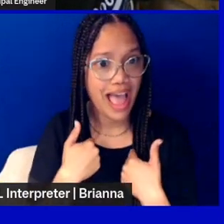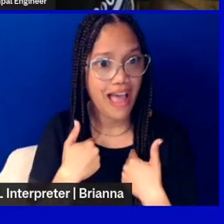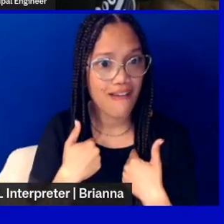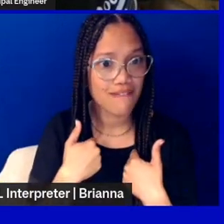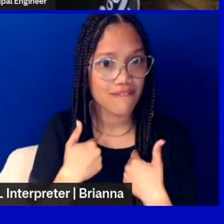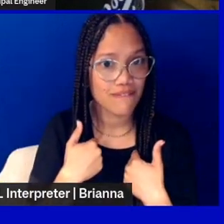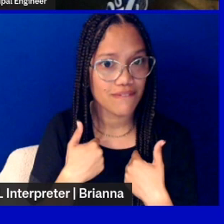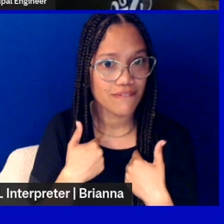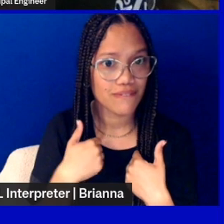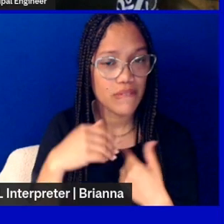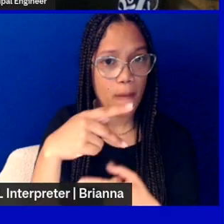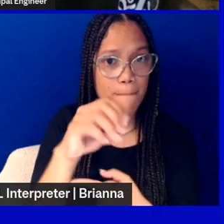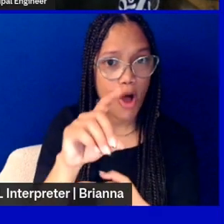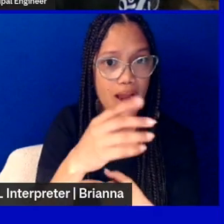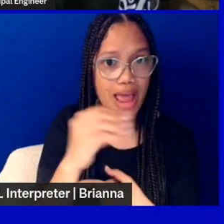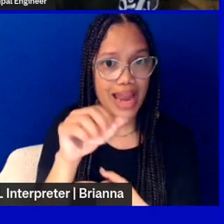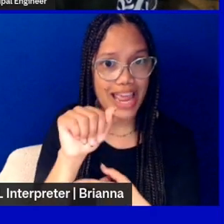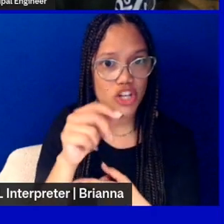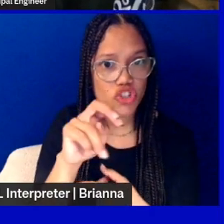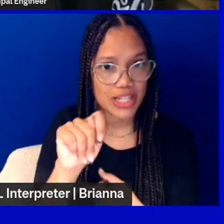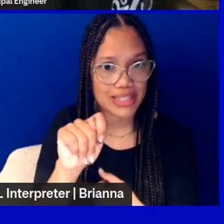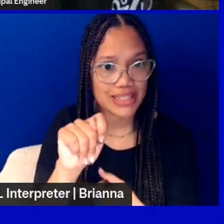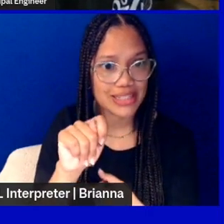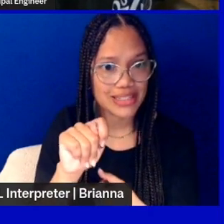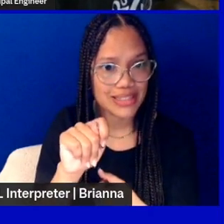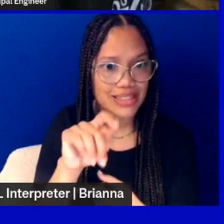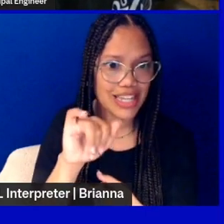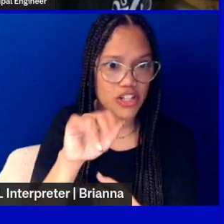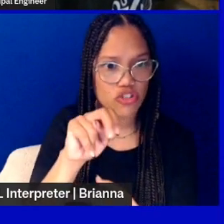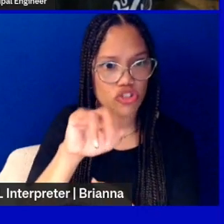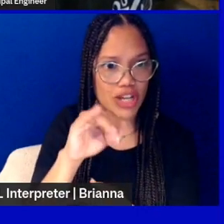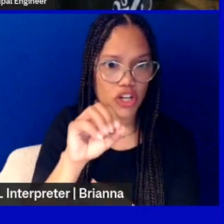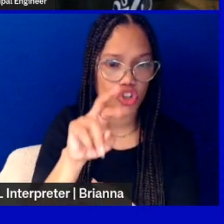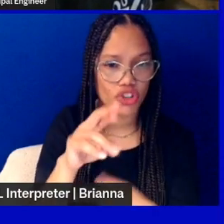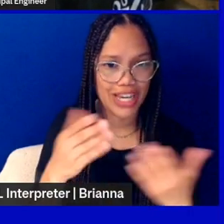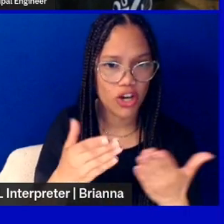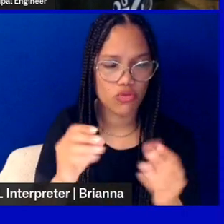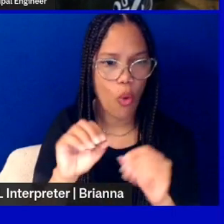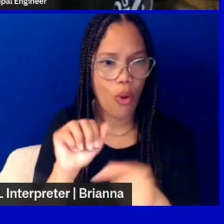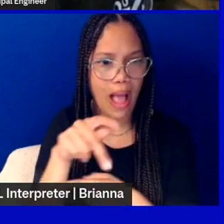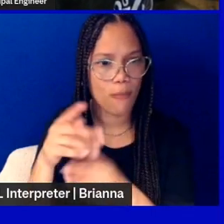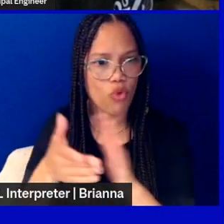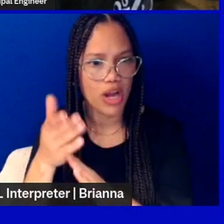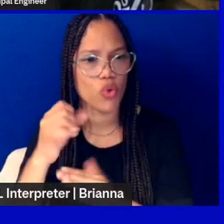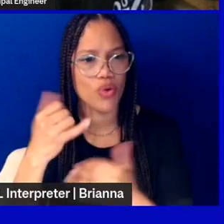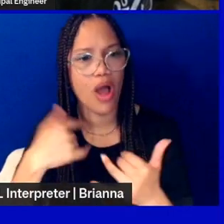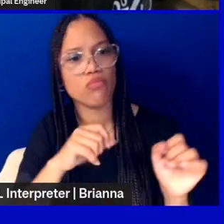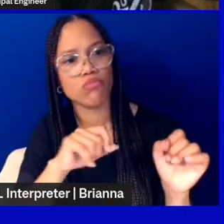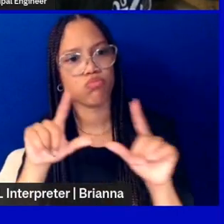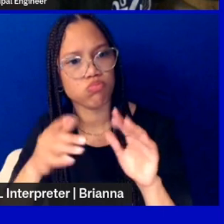Vault agent injector here. So right now there is no application running. So let me run this application.